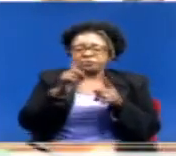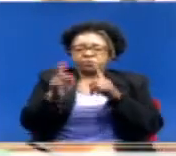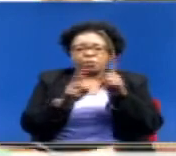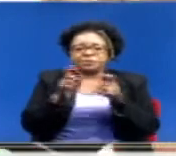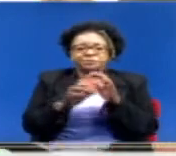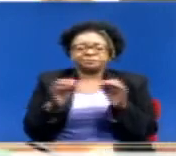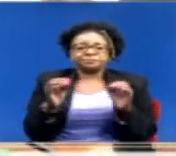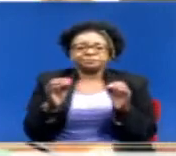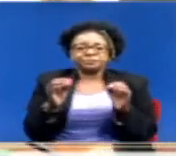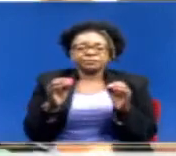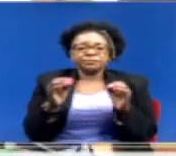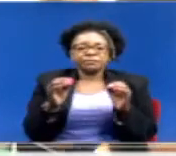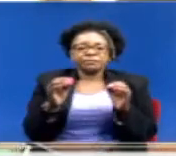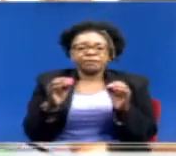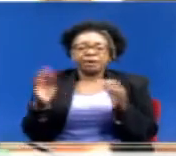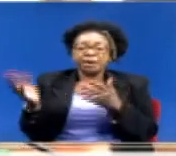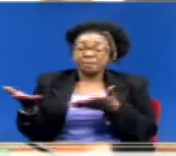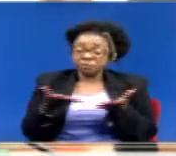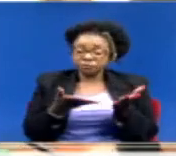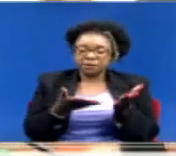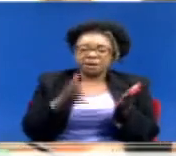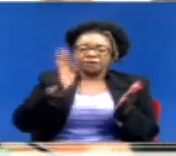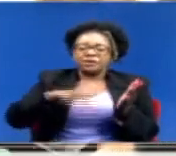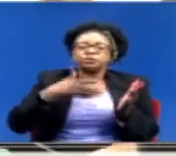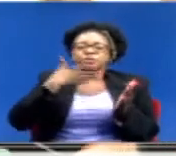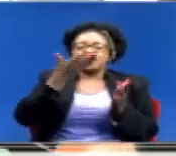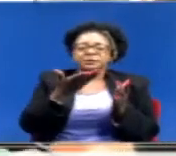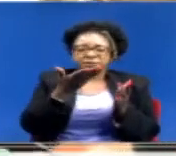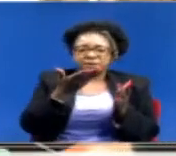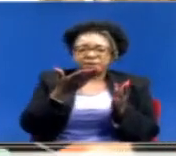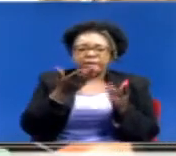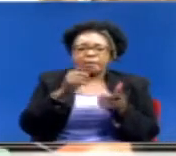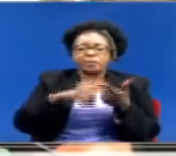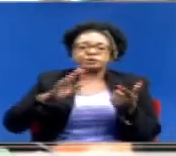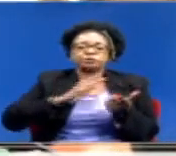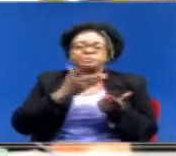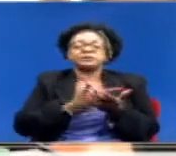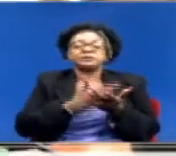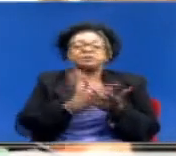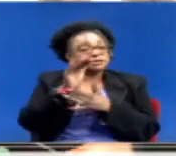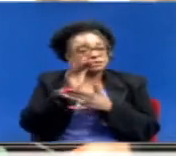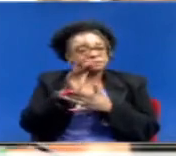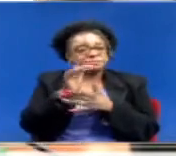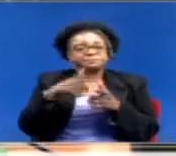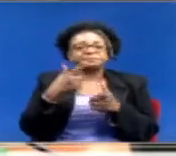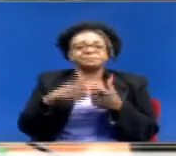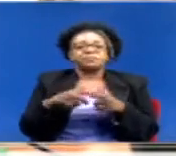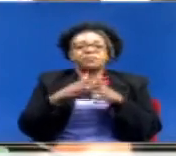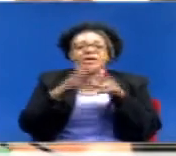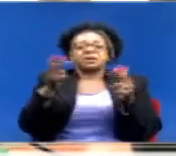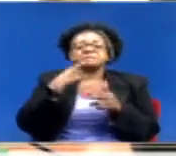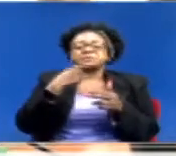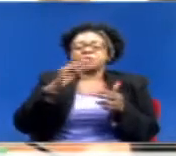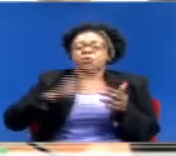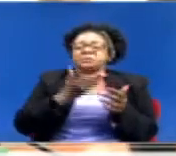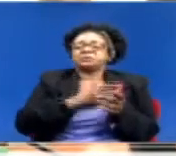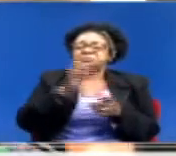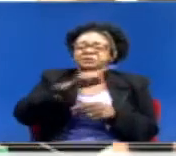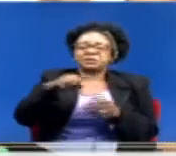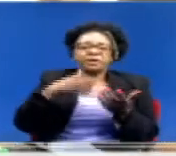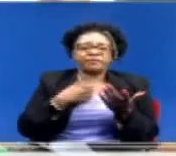hapa, badala kuja kujibu mashtaka ambayo kamati inamuuliza, anaanza kusema kamati ndio imekosea.